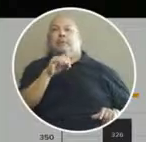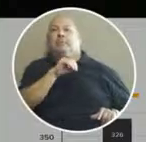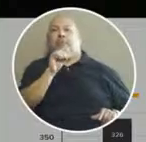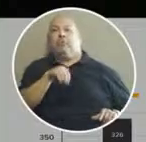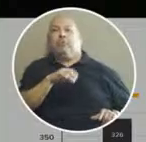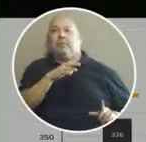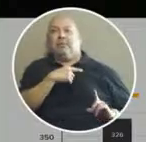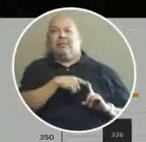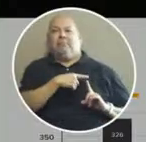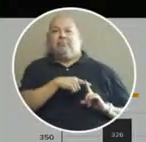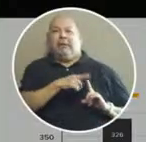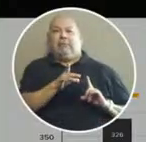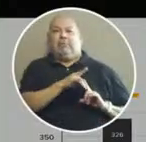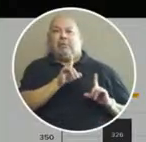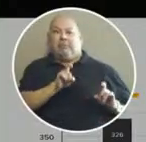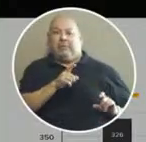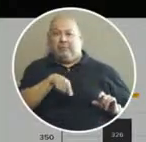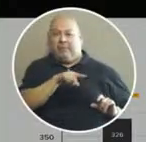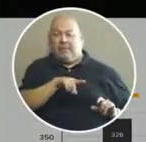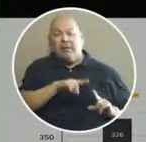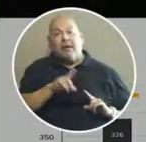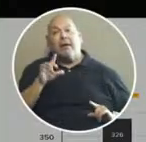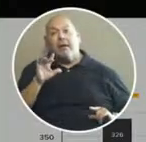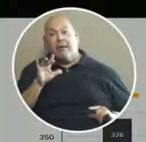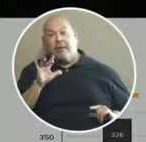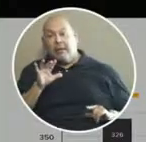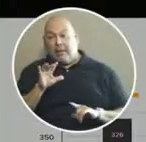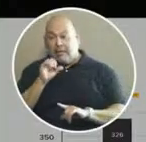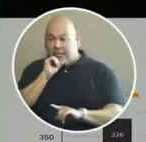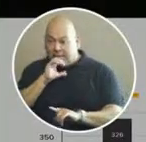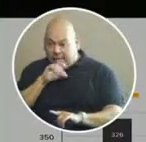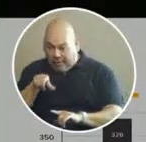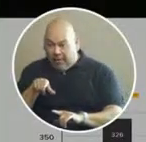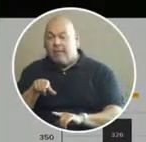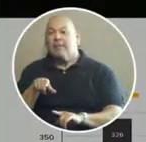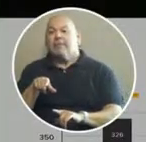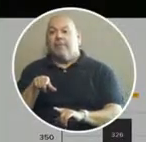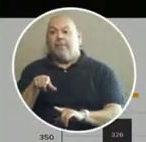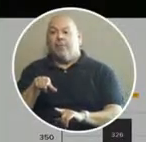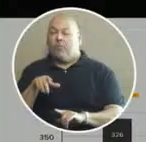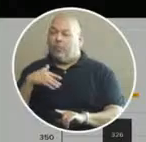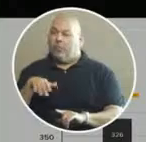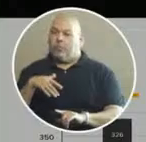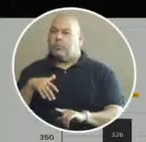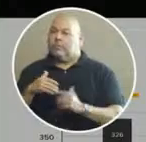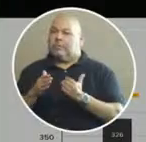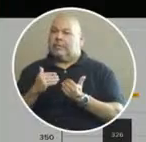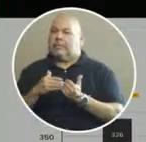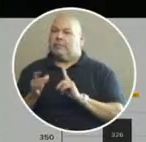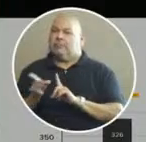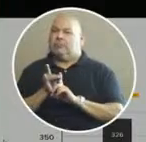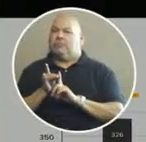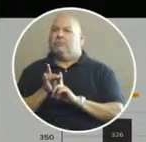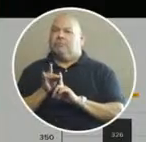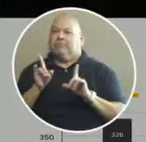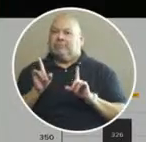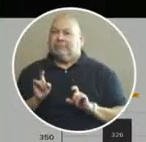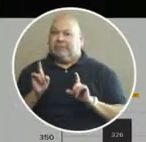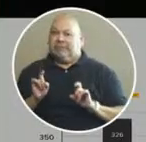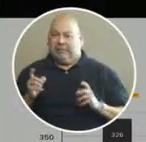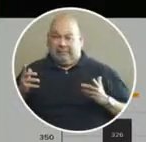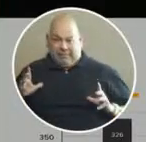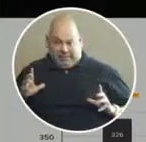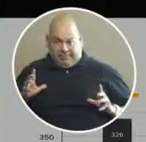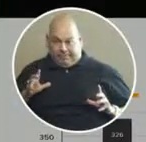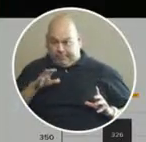positive ones in that facility. On the facilities that care for the elderly, they're particularly vulnerable, and testing also